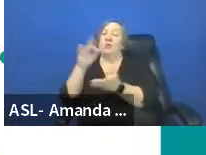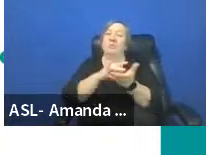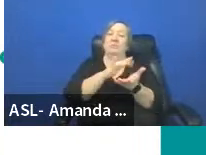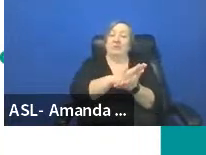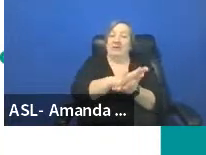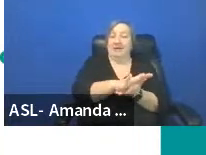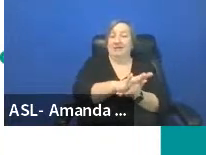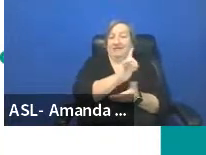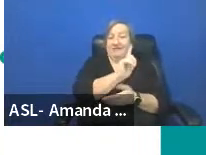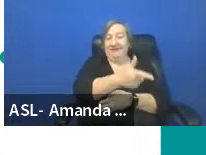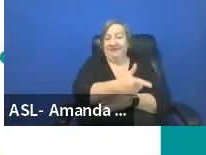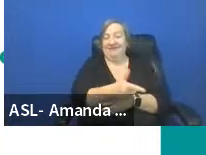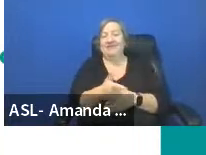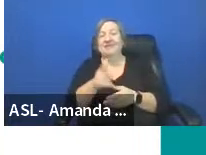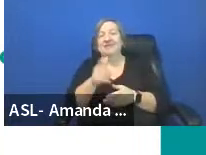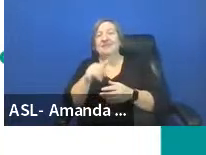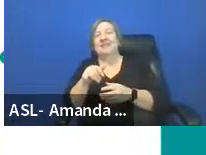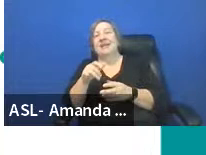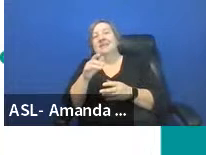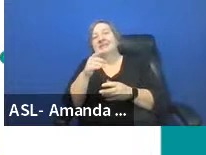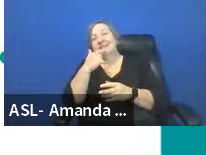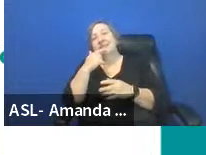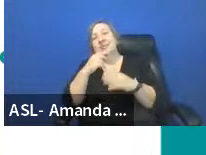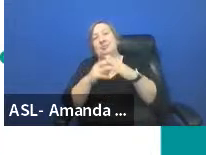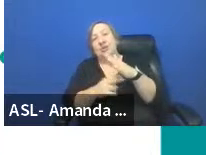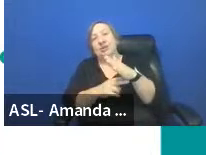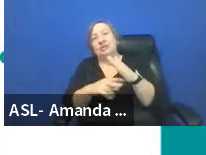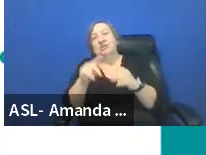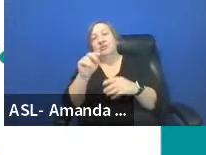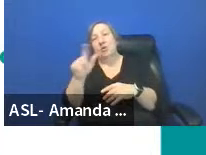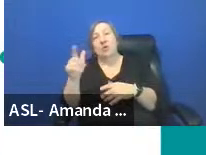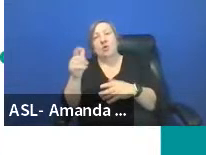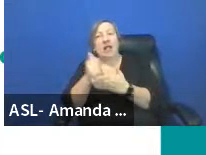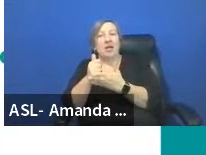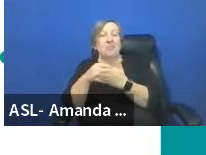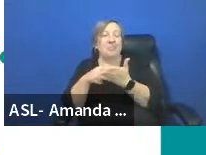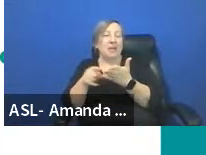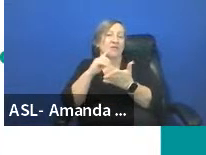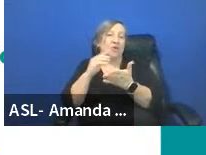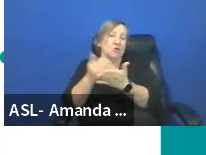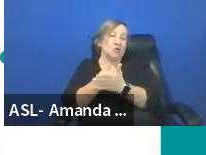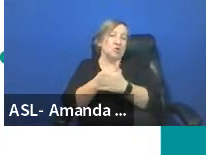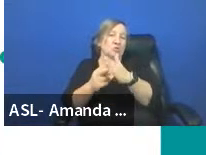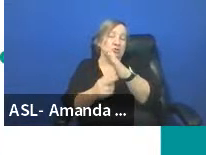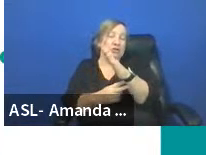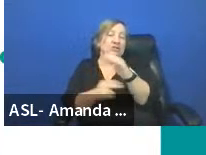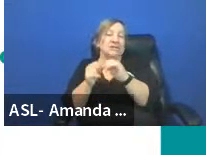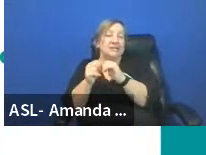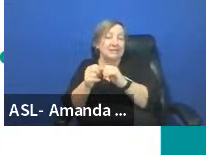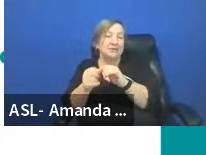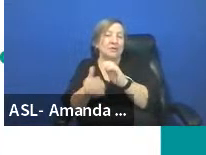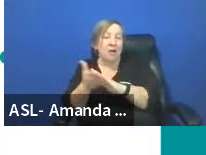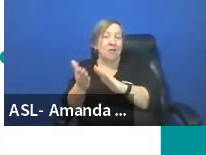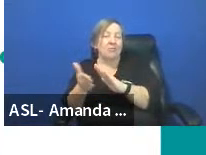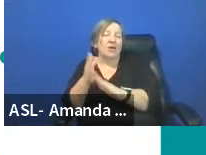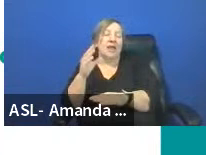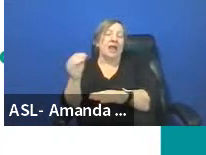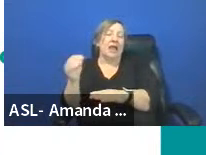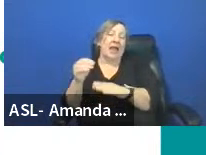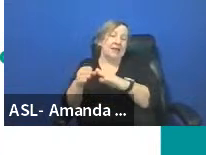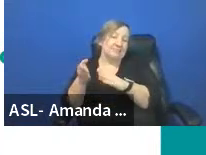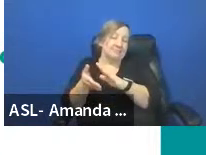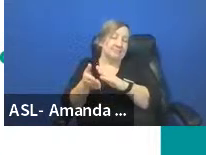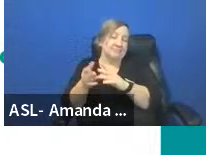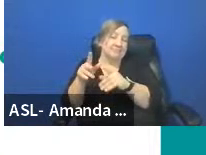So that sub bullet there where it says bridge tolls will help pay for a new bridge and its continued operations and maintenance through the duration of the